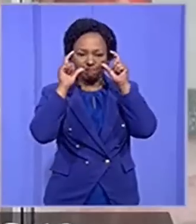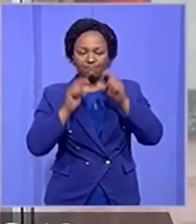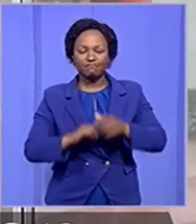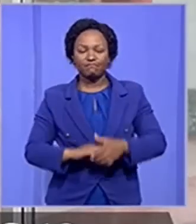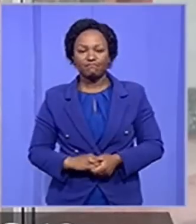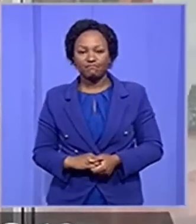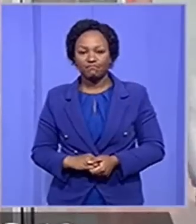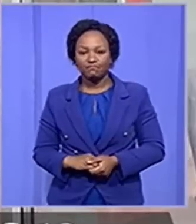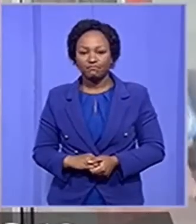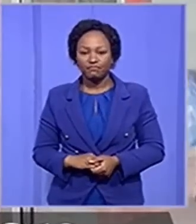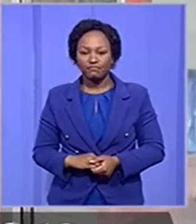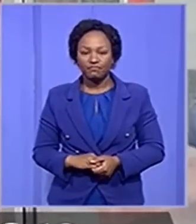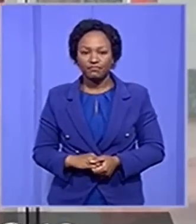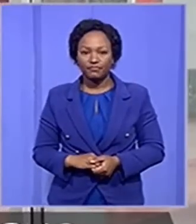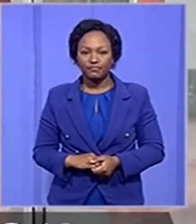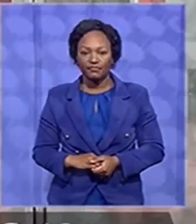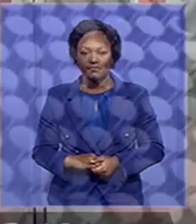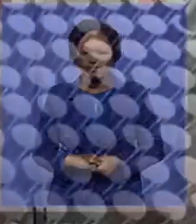Mahikeng.